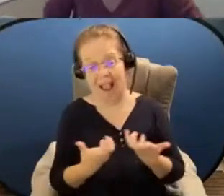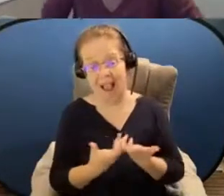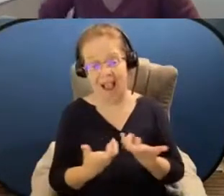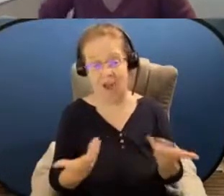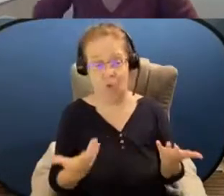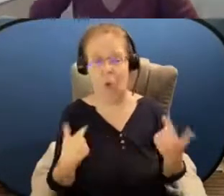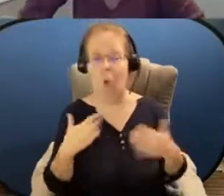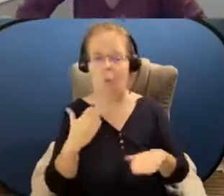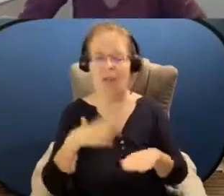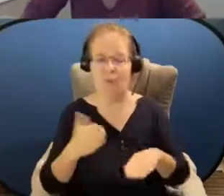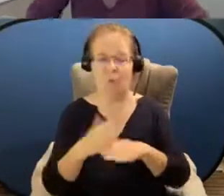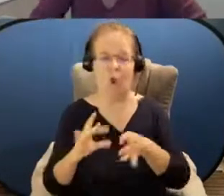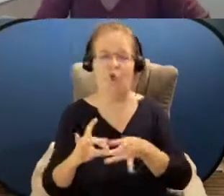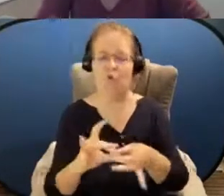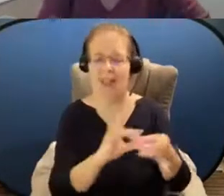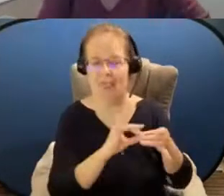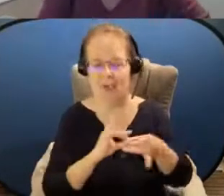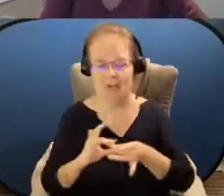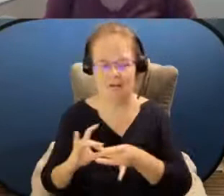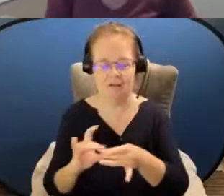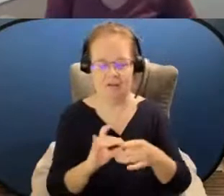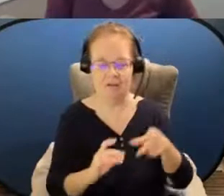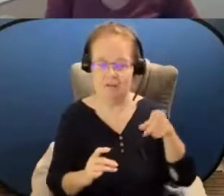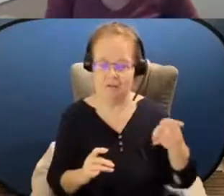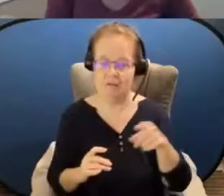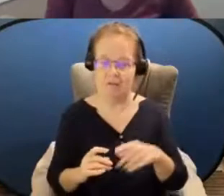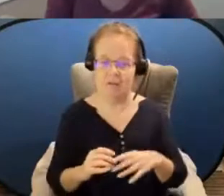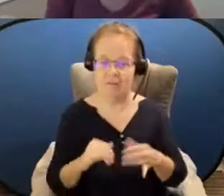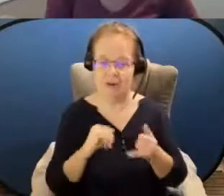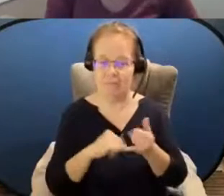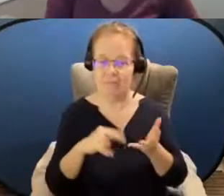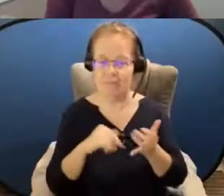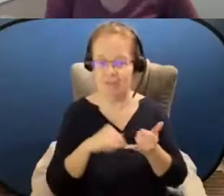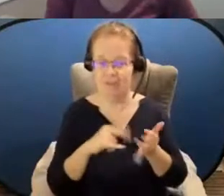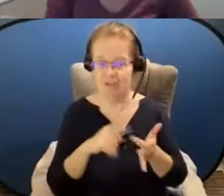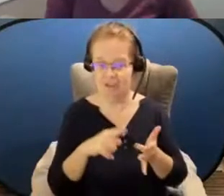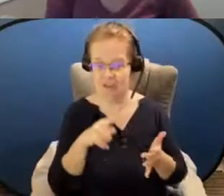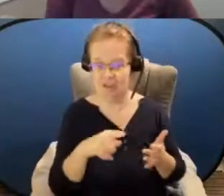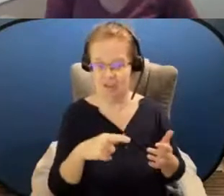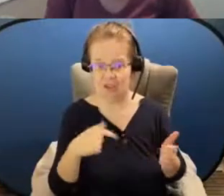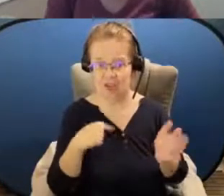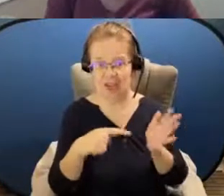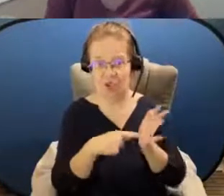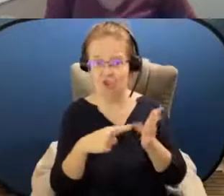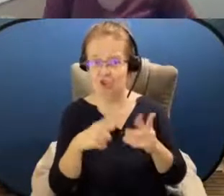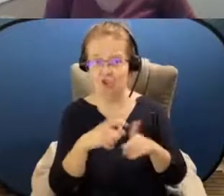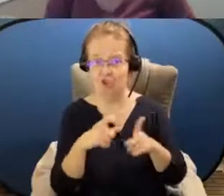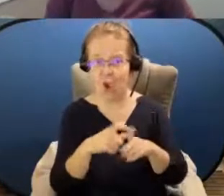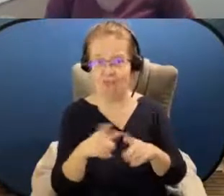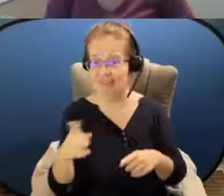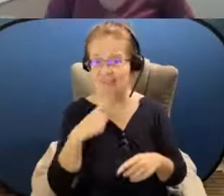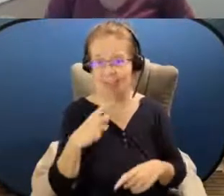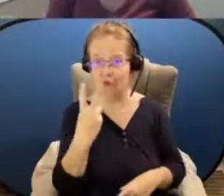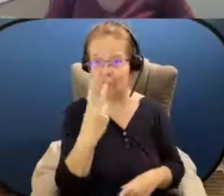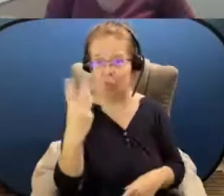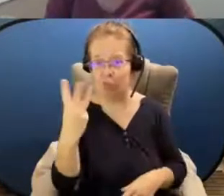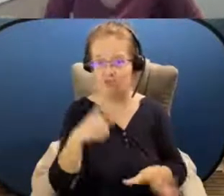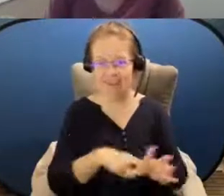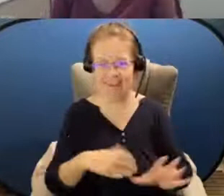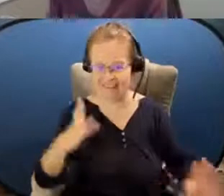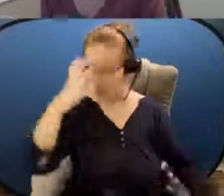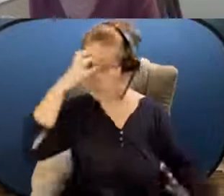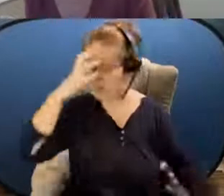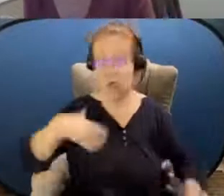we work together. Remember, we've got only 2 or 3 years, according to Todd. So, we've got to get our crack